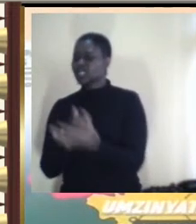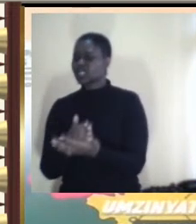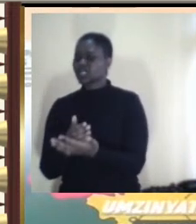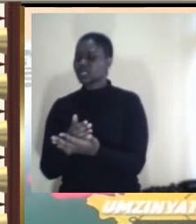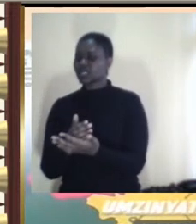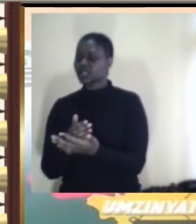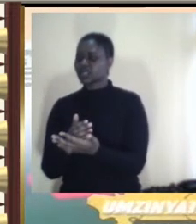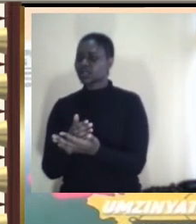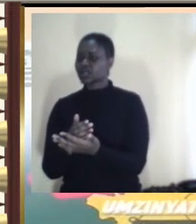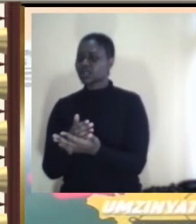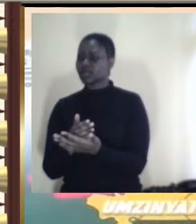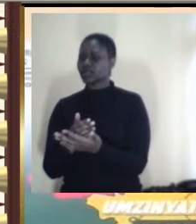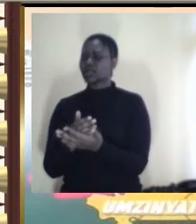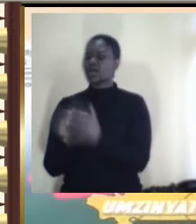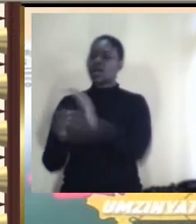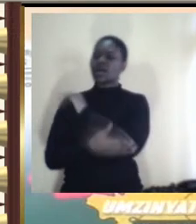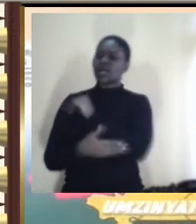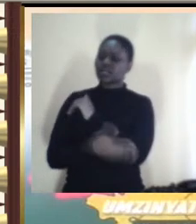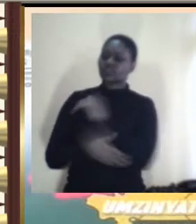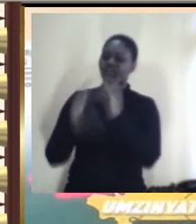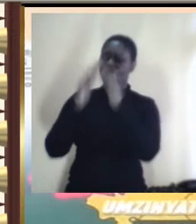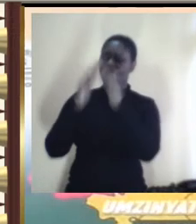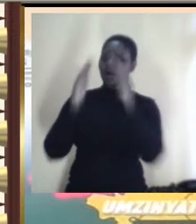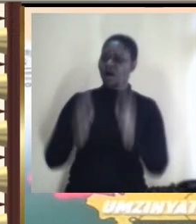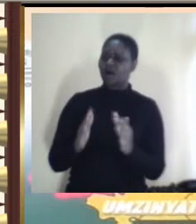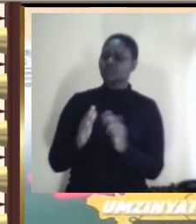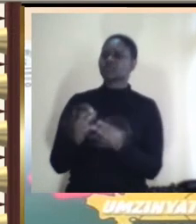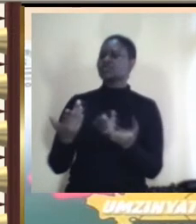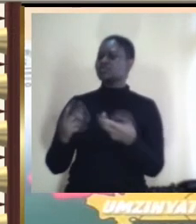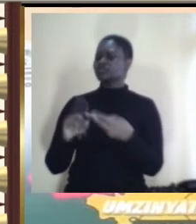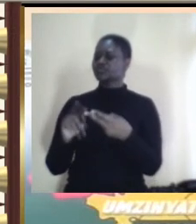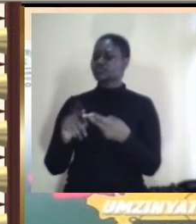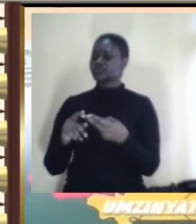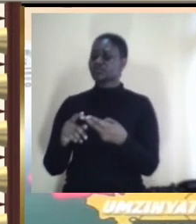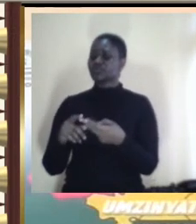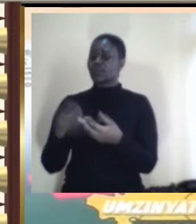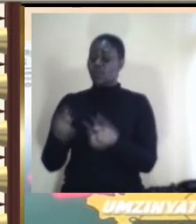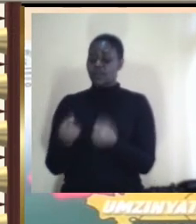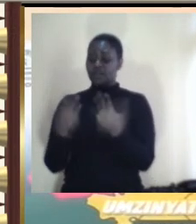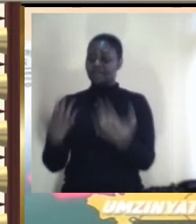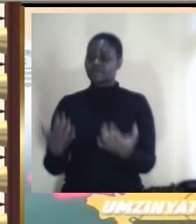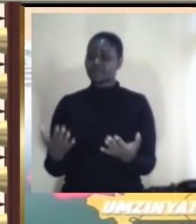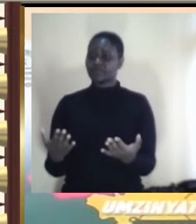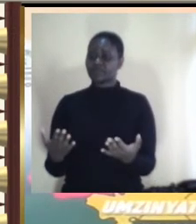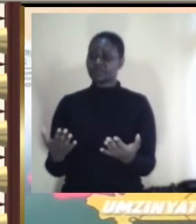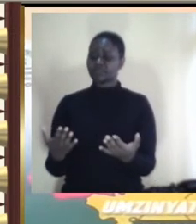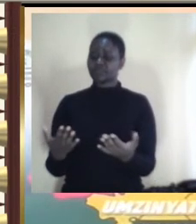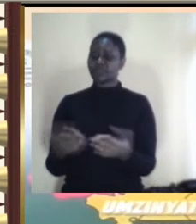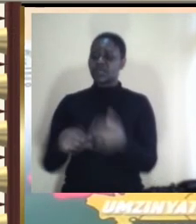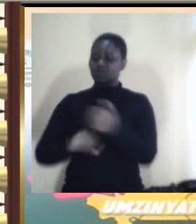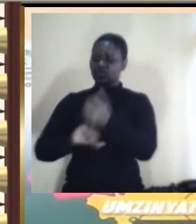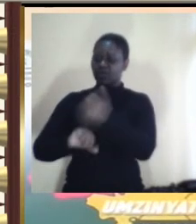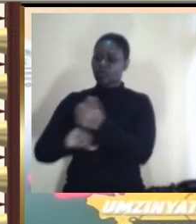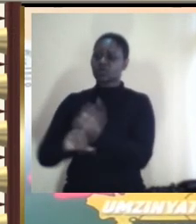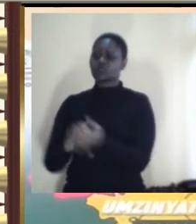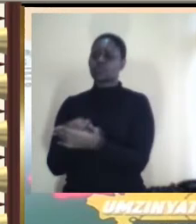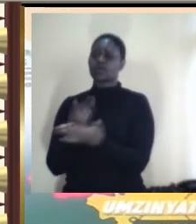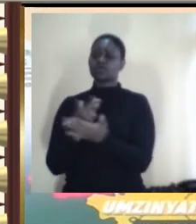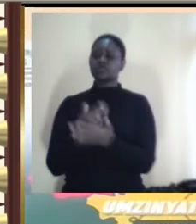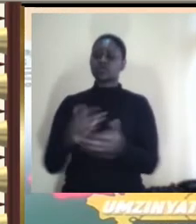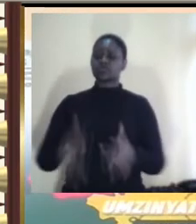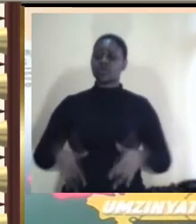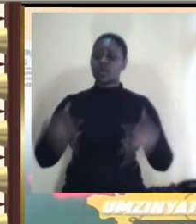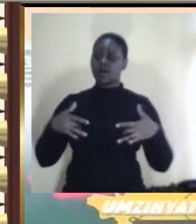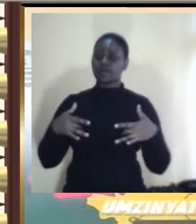shed, poultry houses and piggeries have also been given prominent support to ensure